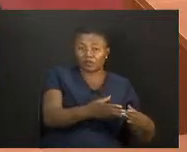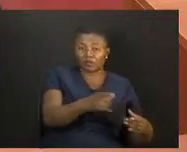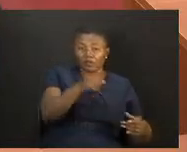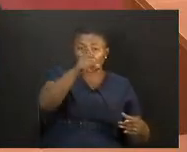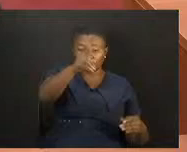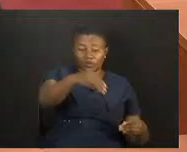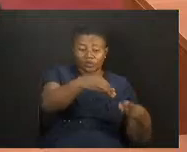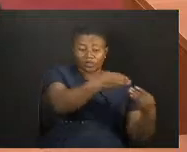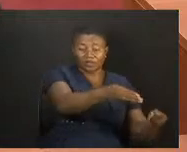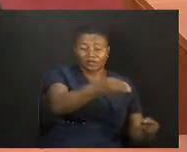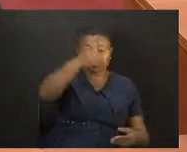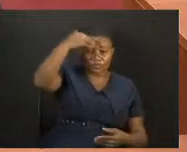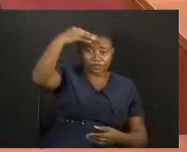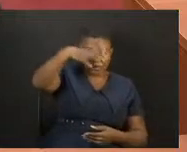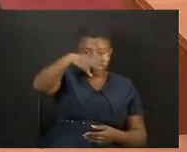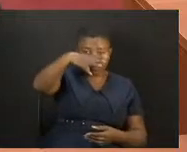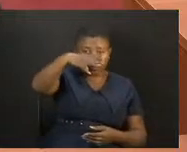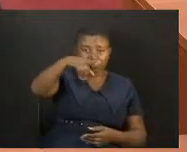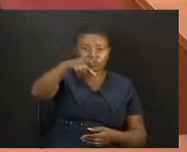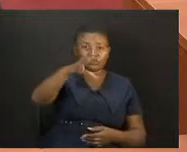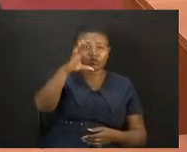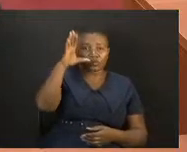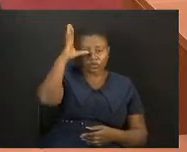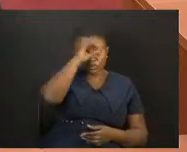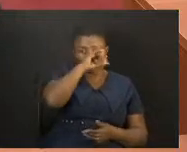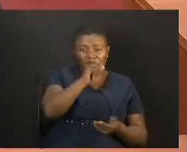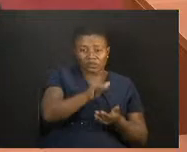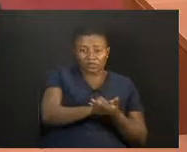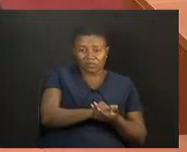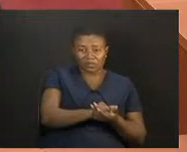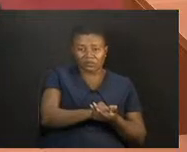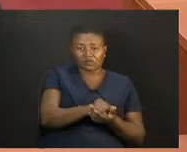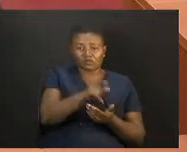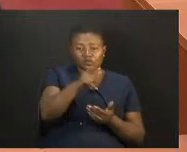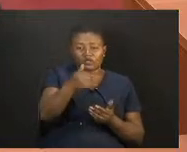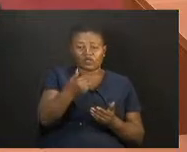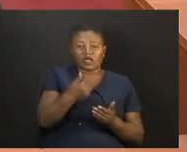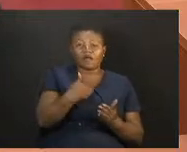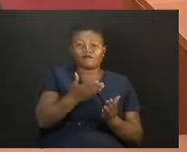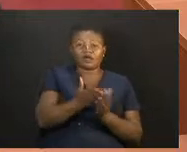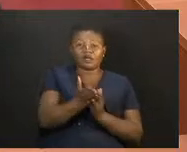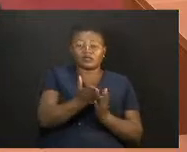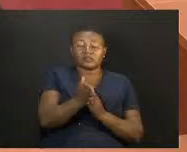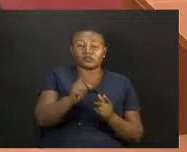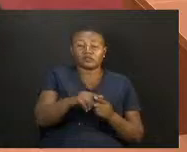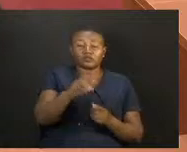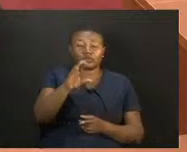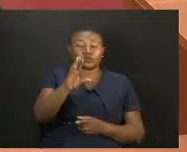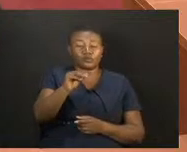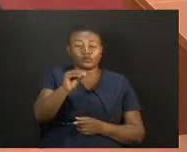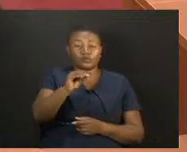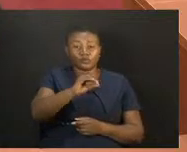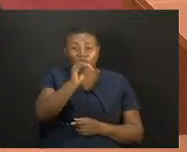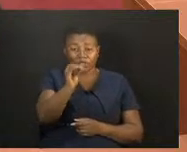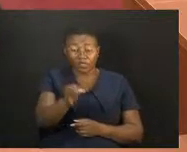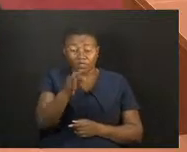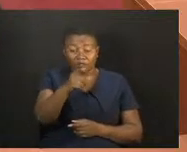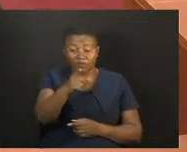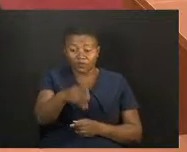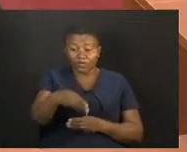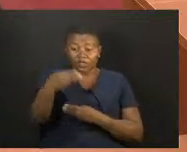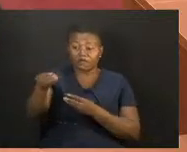electricity, then you assume that you have 50% access. And so if you drop electricity in more